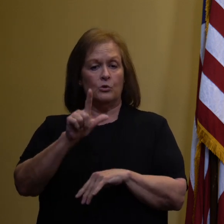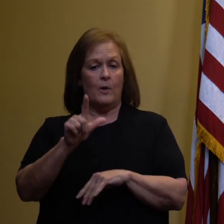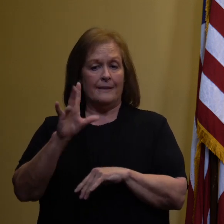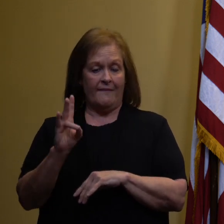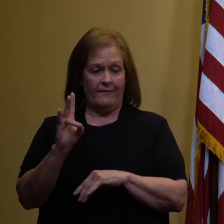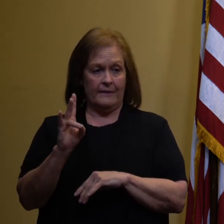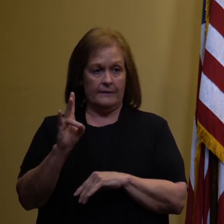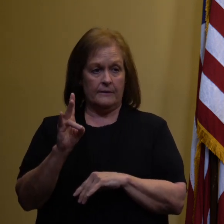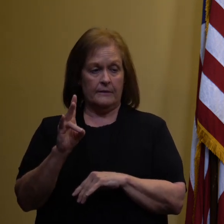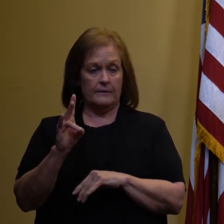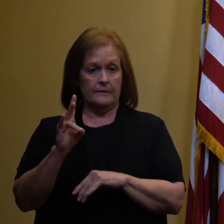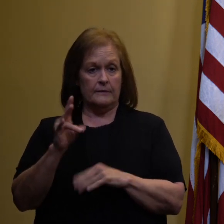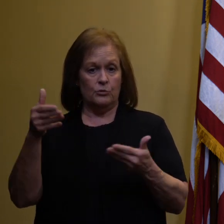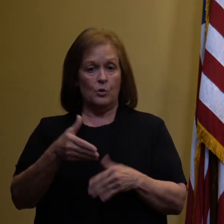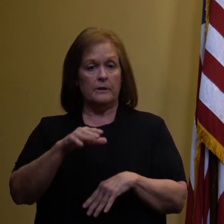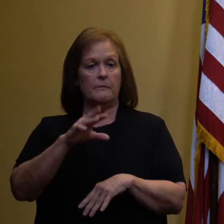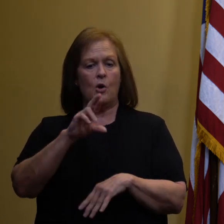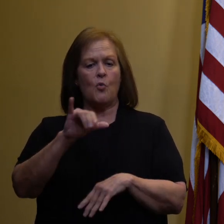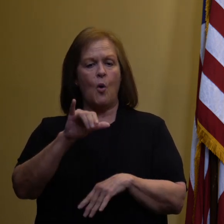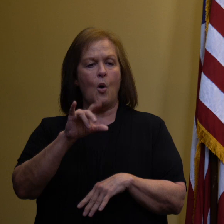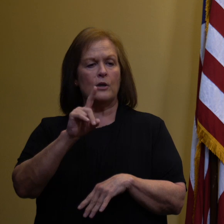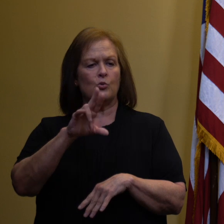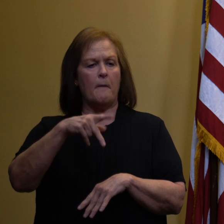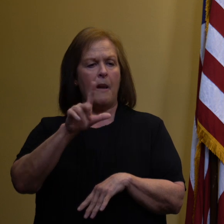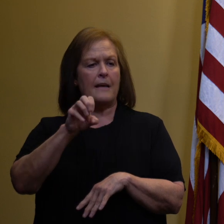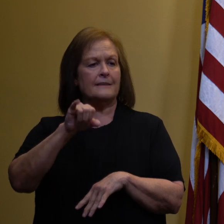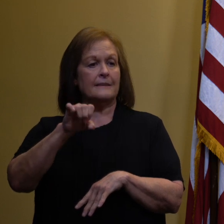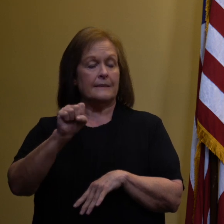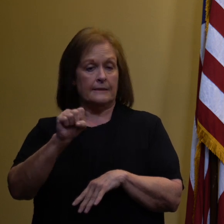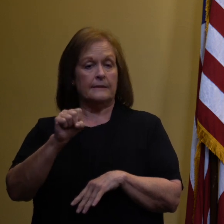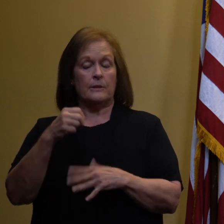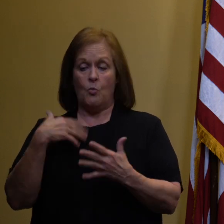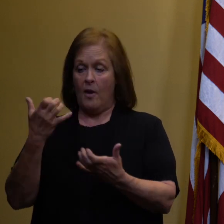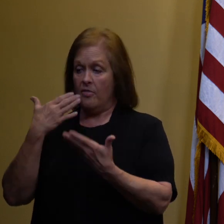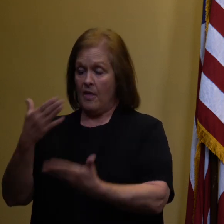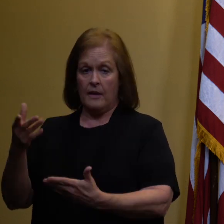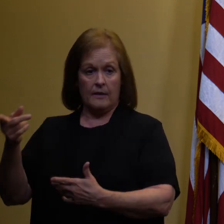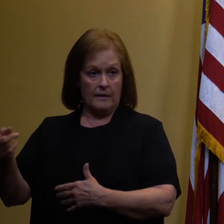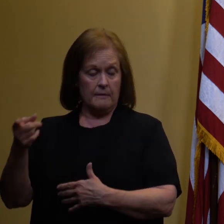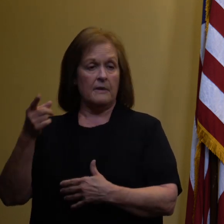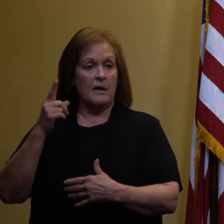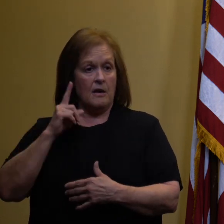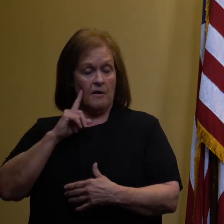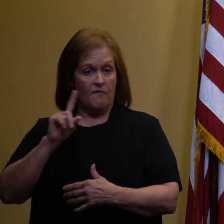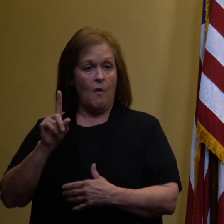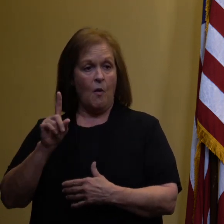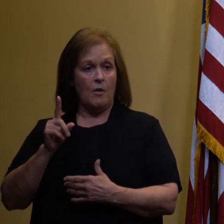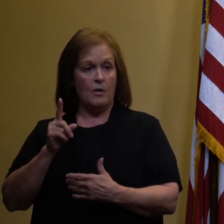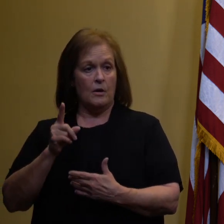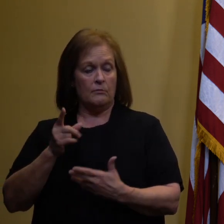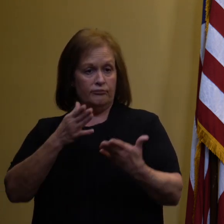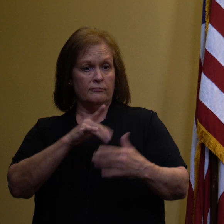127, introduced by Senator Royce Duplessis. I want to thank him for his